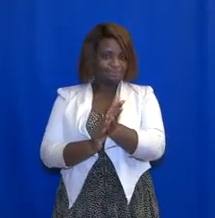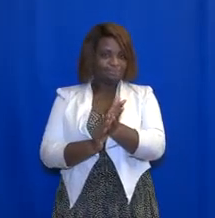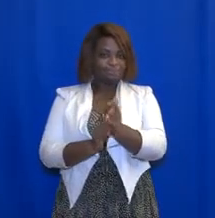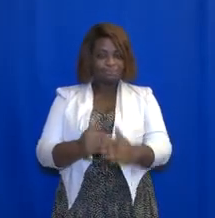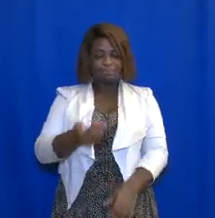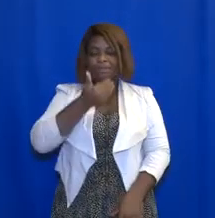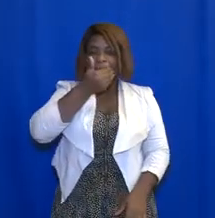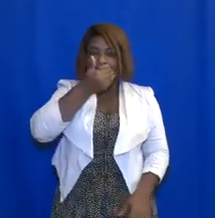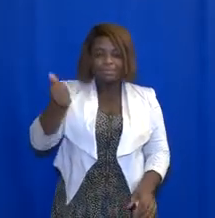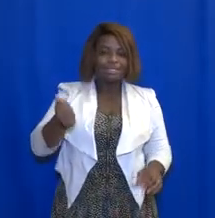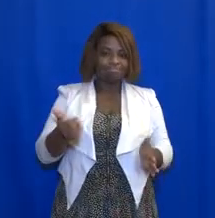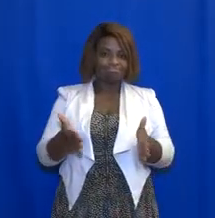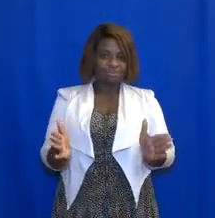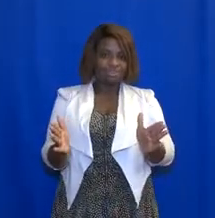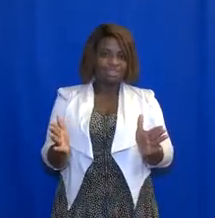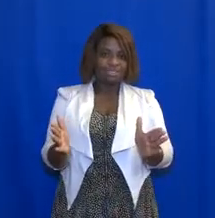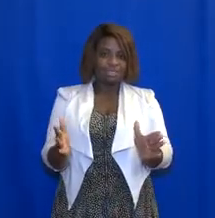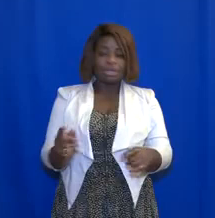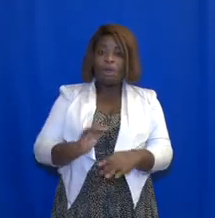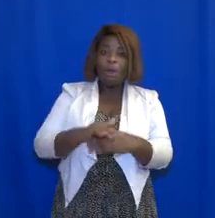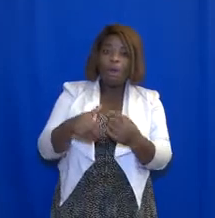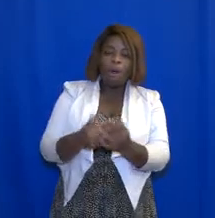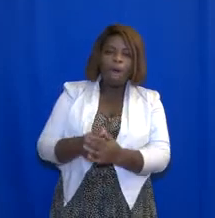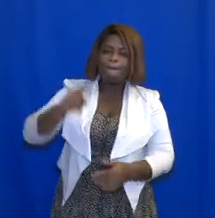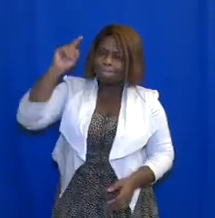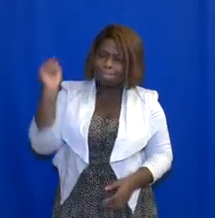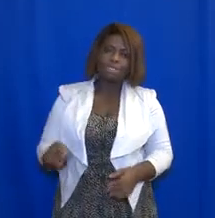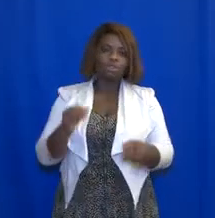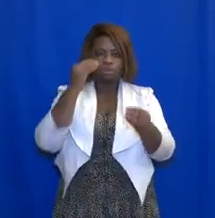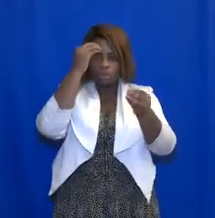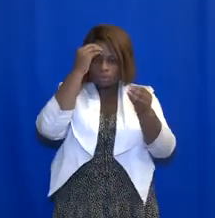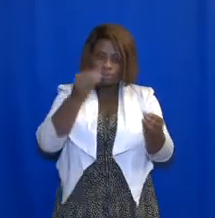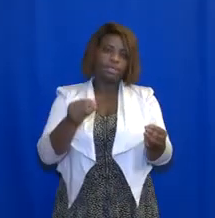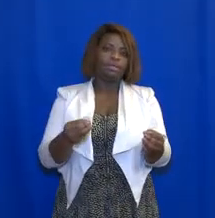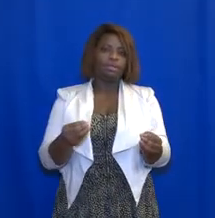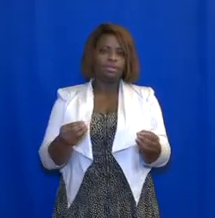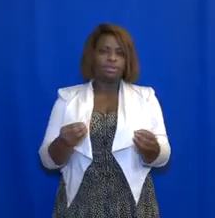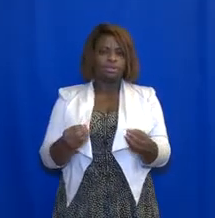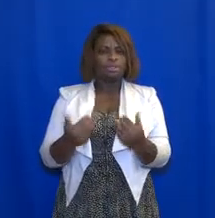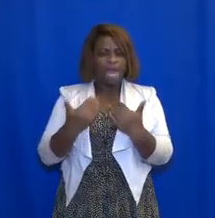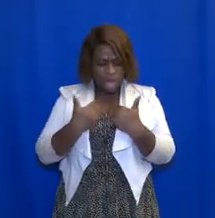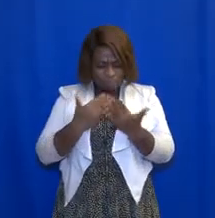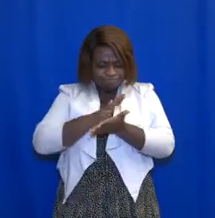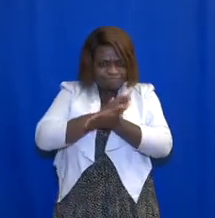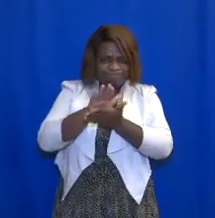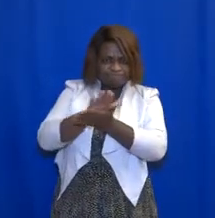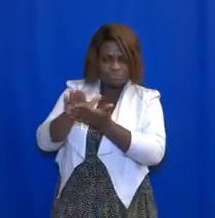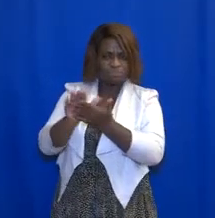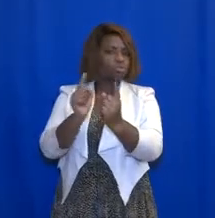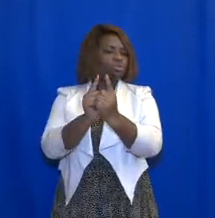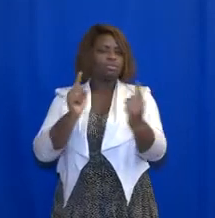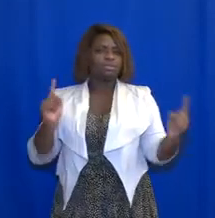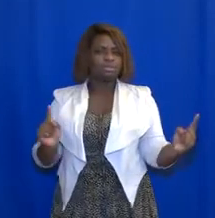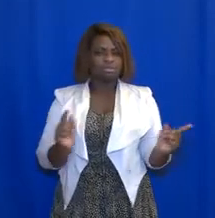bears repeating, however, that they must all adhere strictly to enhanced personal hygiene and social